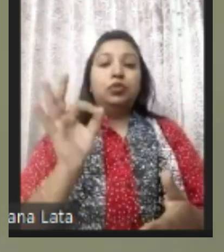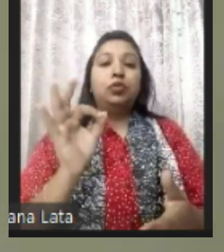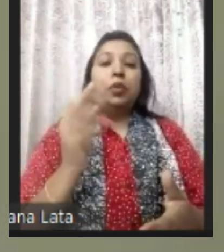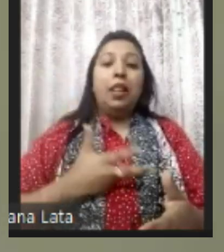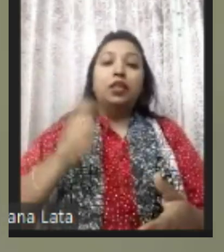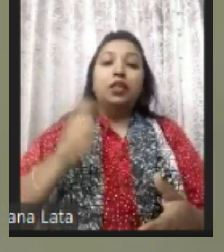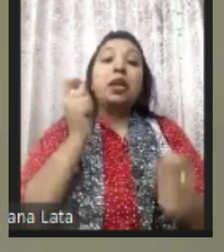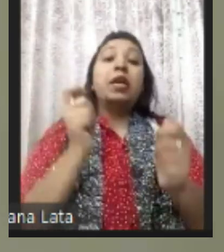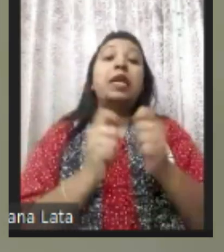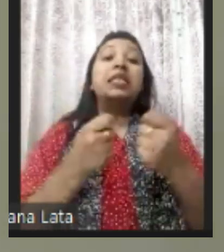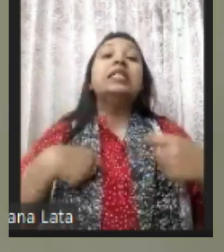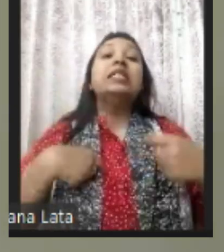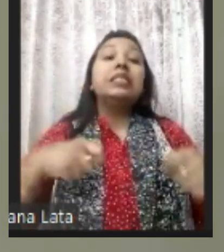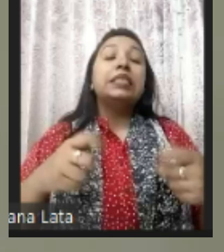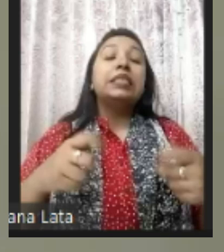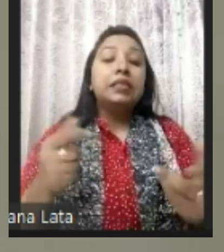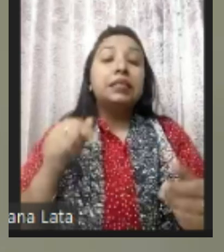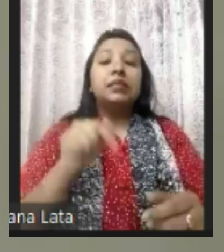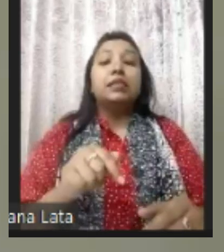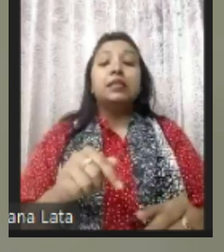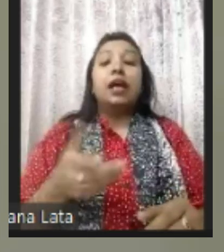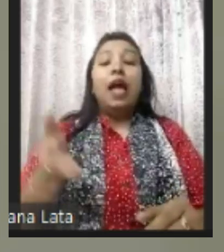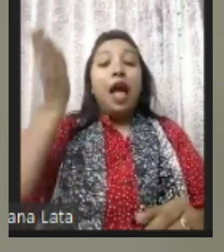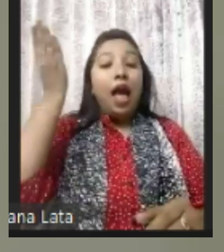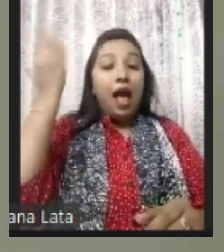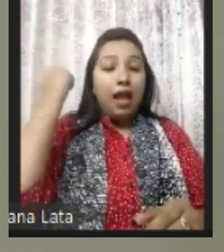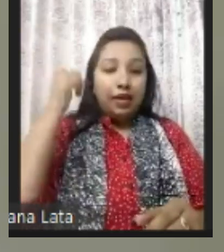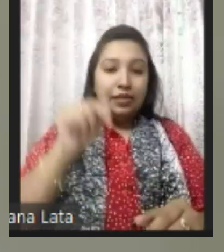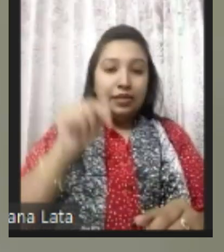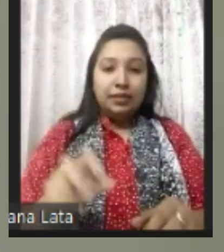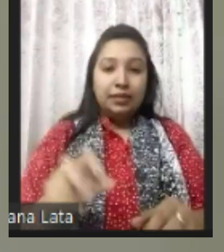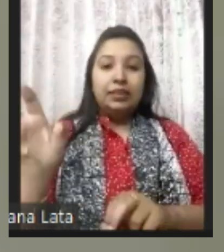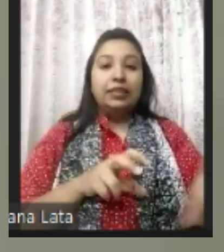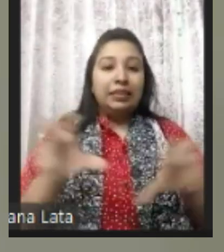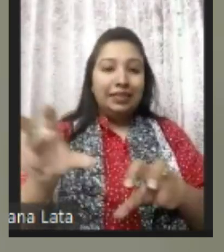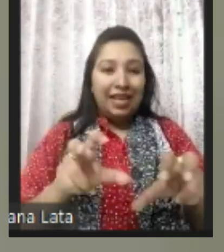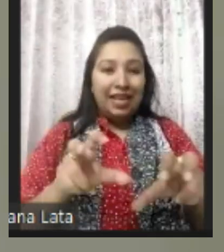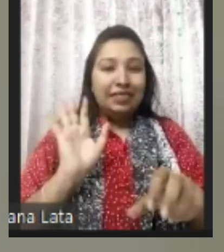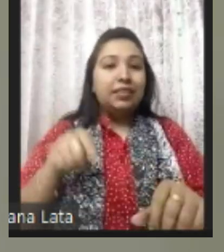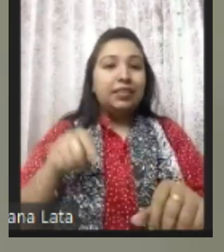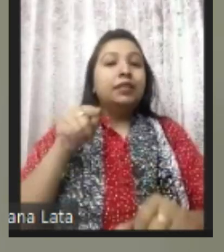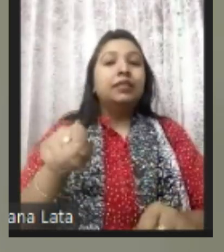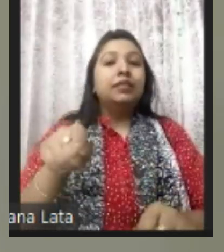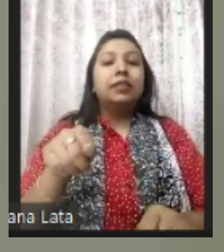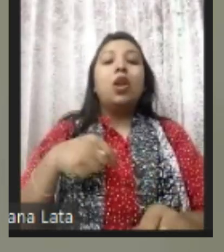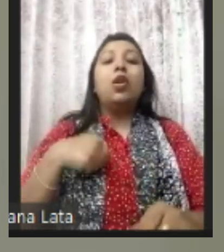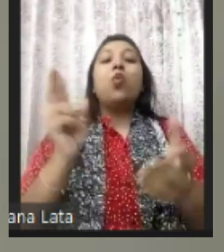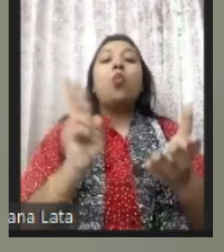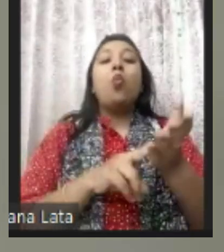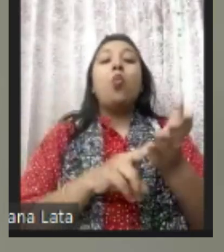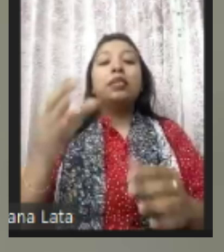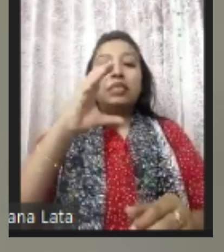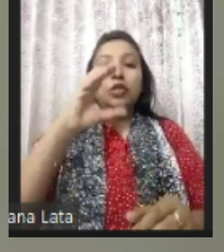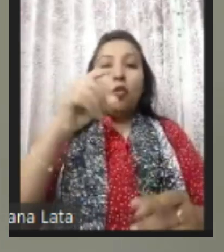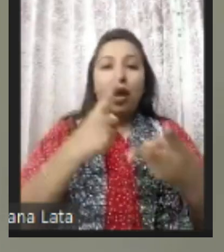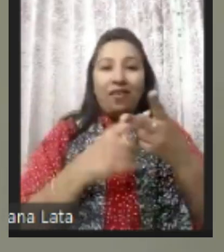the quote from the past Secretary General was very inspiring as well. So thank you for your presence. I know that you may have to run for another meeting, so